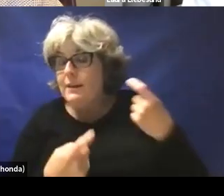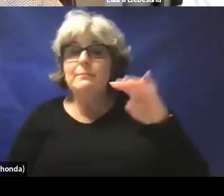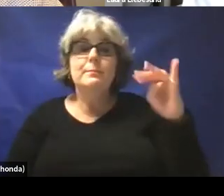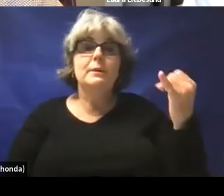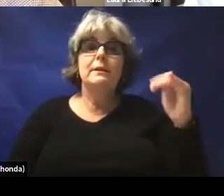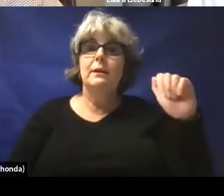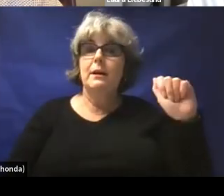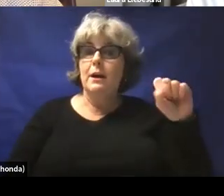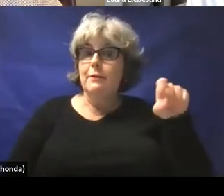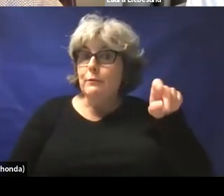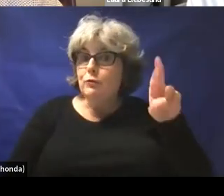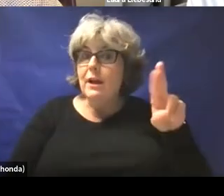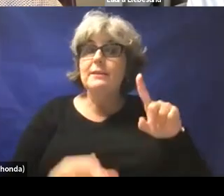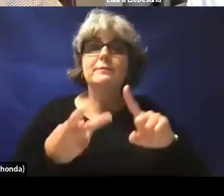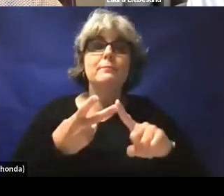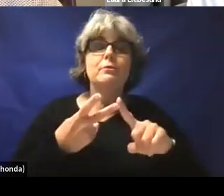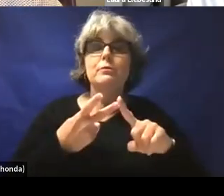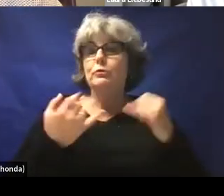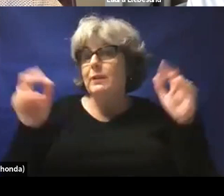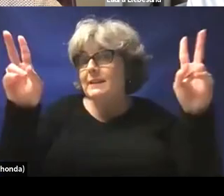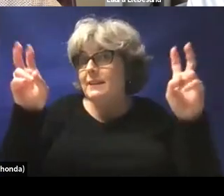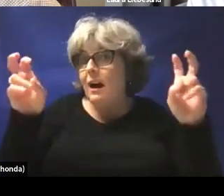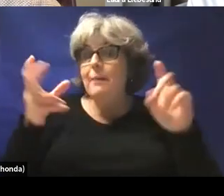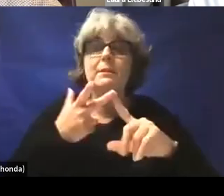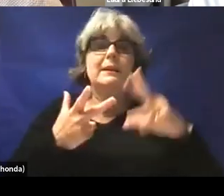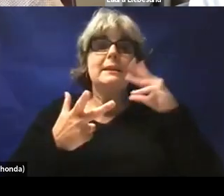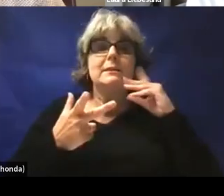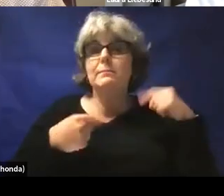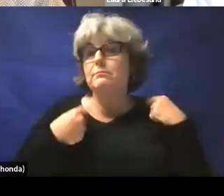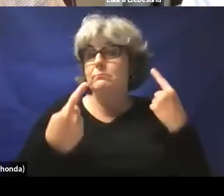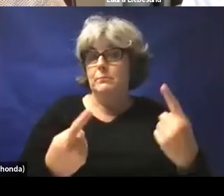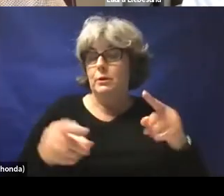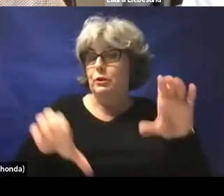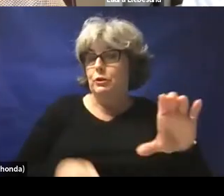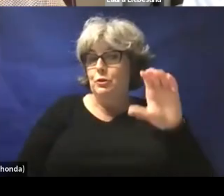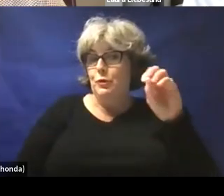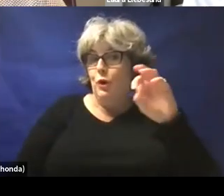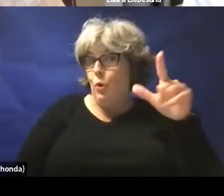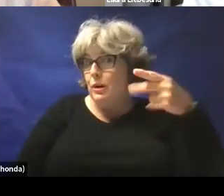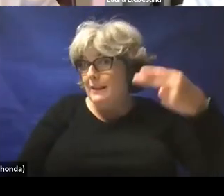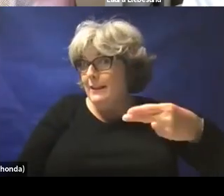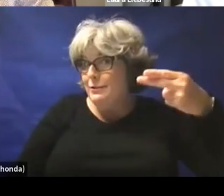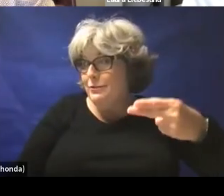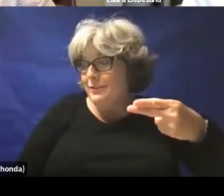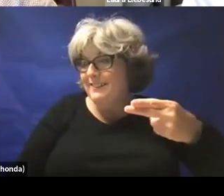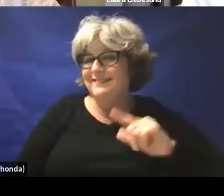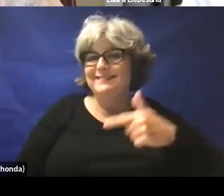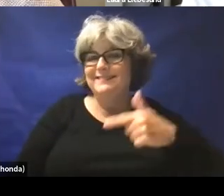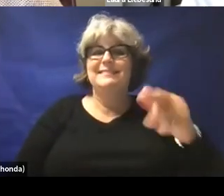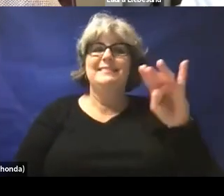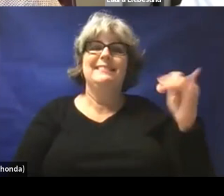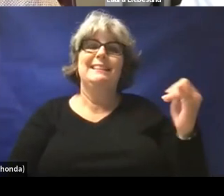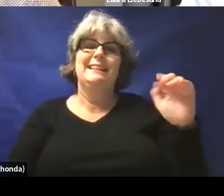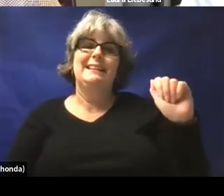from anyone else about our topic or about the experiences that we had doing oral history. And so I'm gonna turn it over to Jasper right